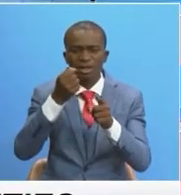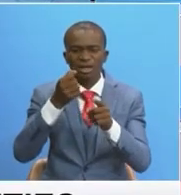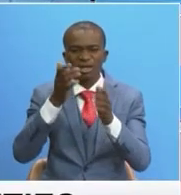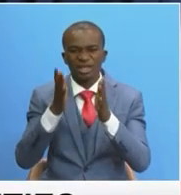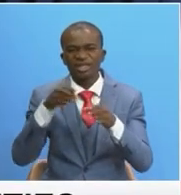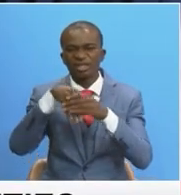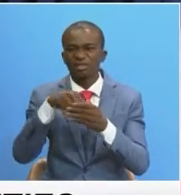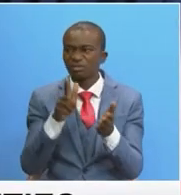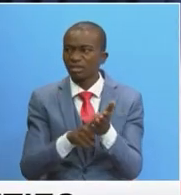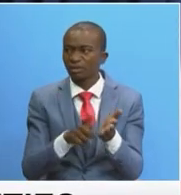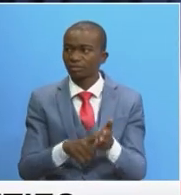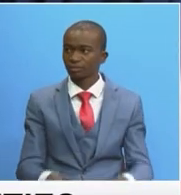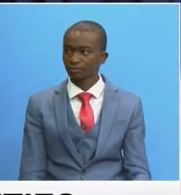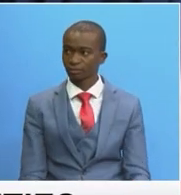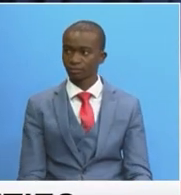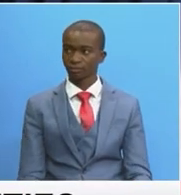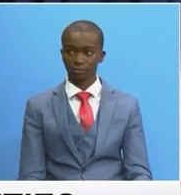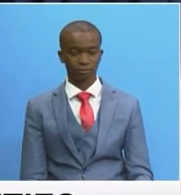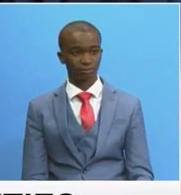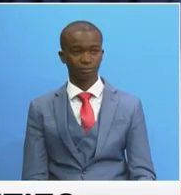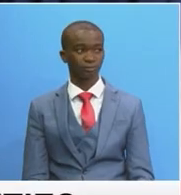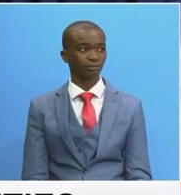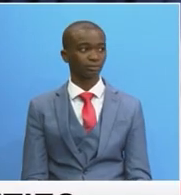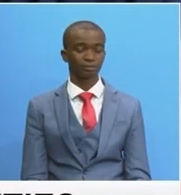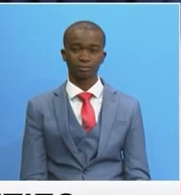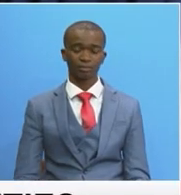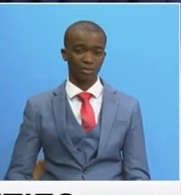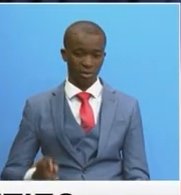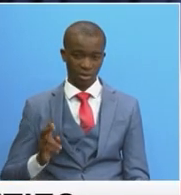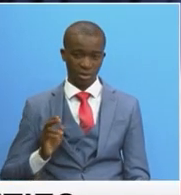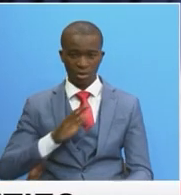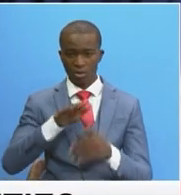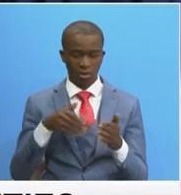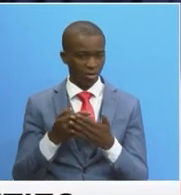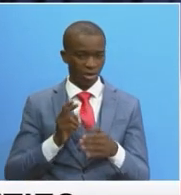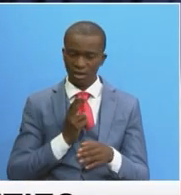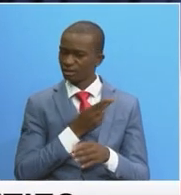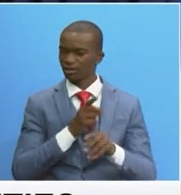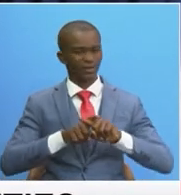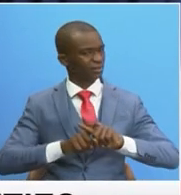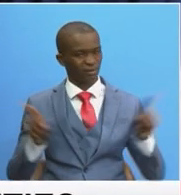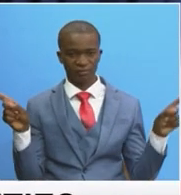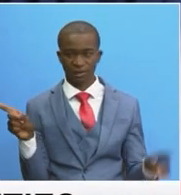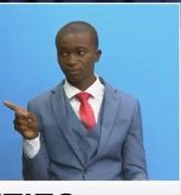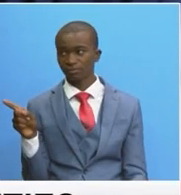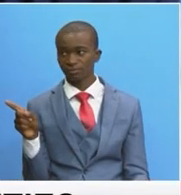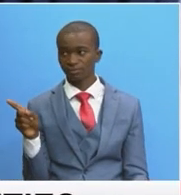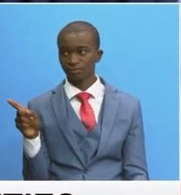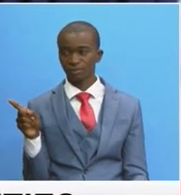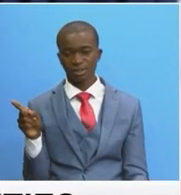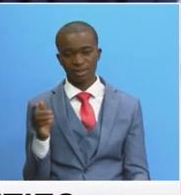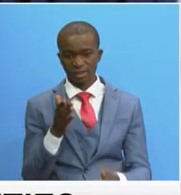is a report. We are all different. That's what makes us great. Some of